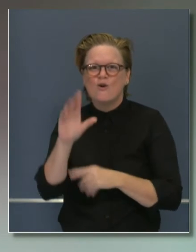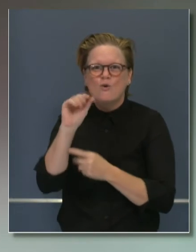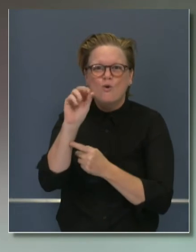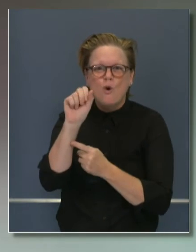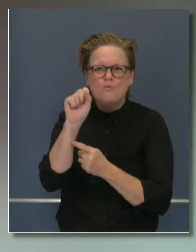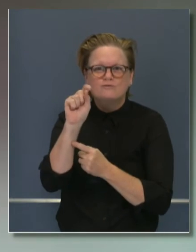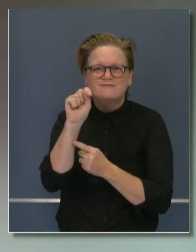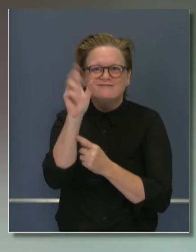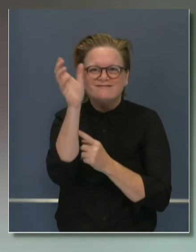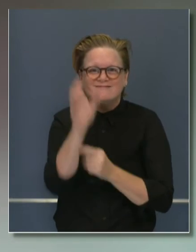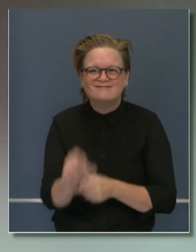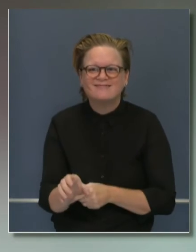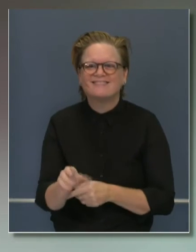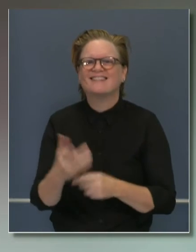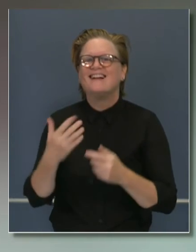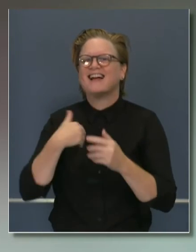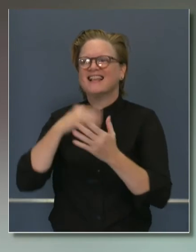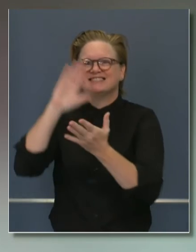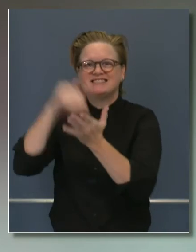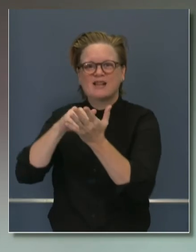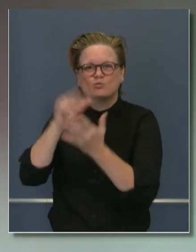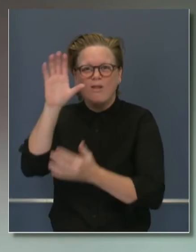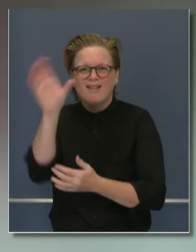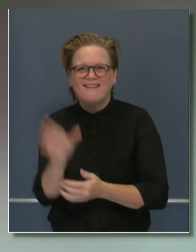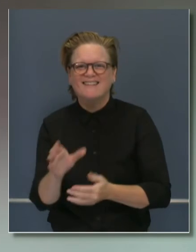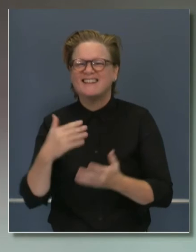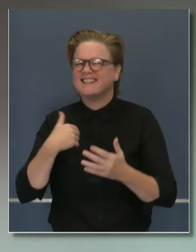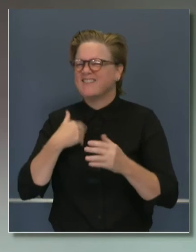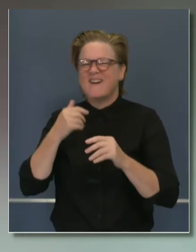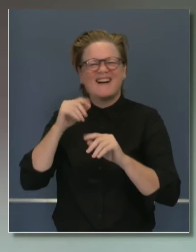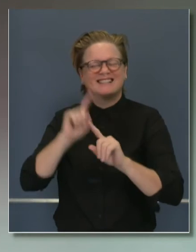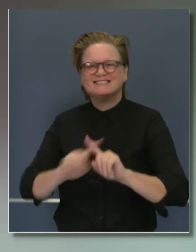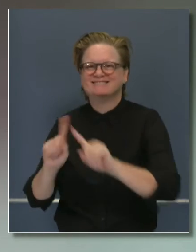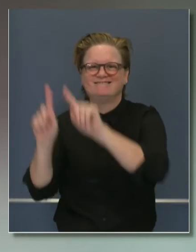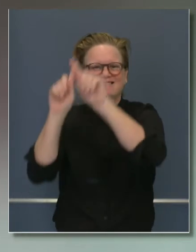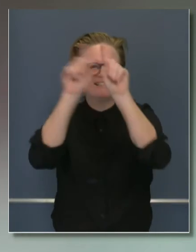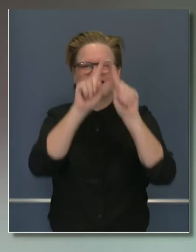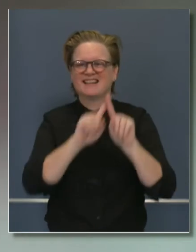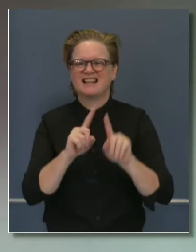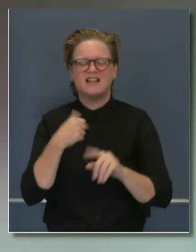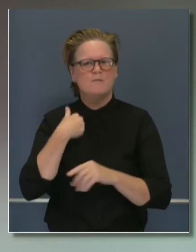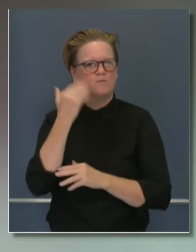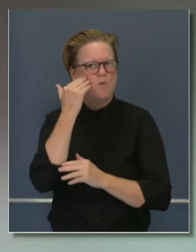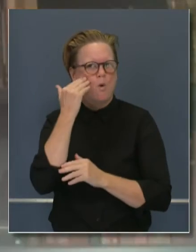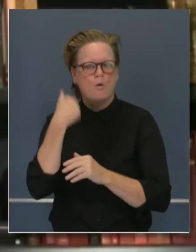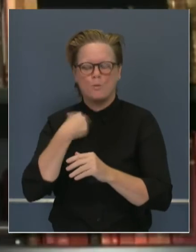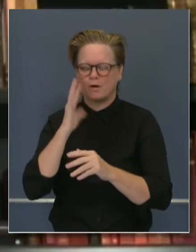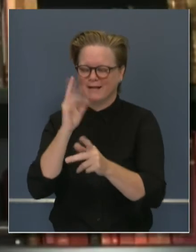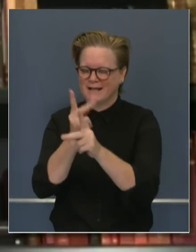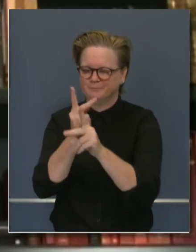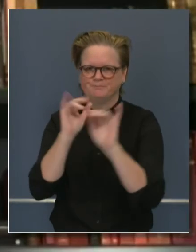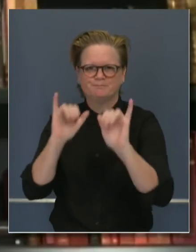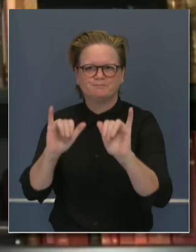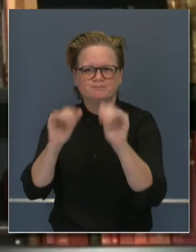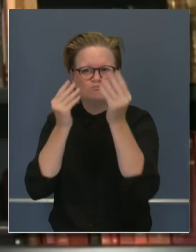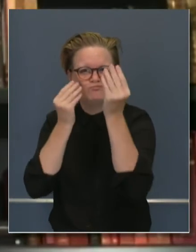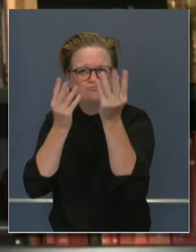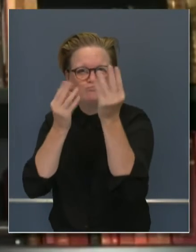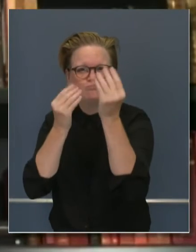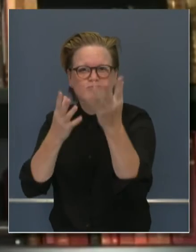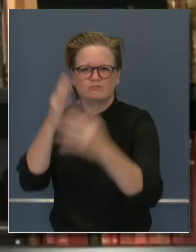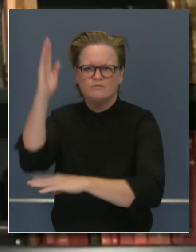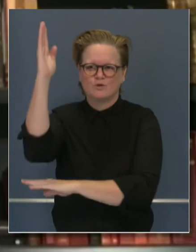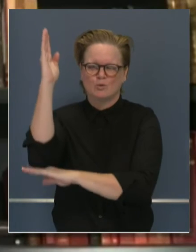numbers. So tomorrow we will have an update on our tier status and more specifics tomorrow at noon. Excellent. With that,